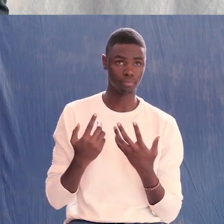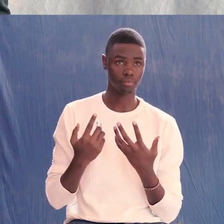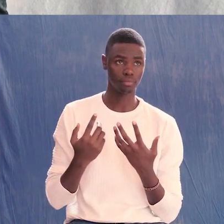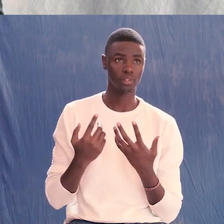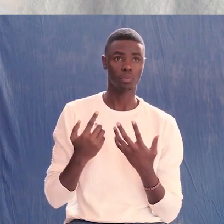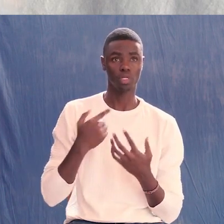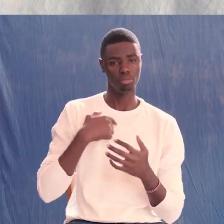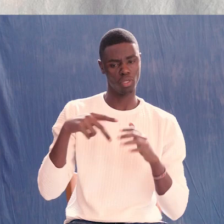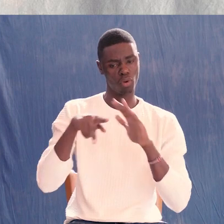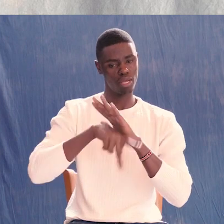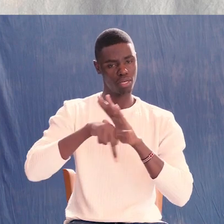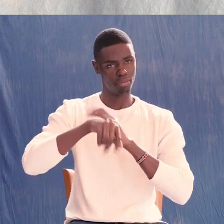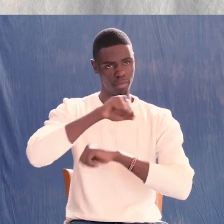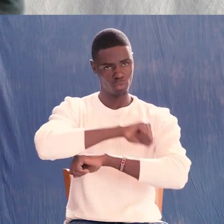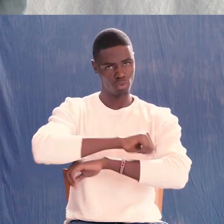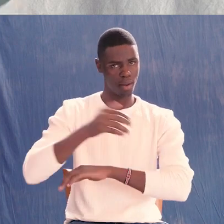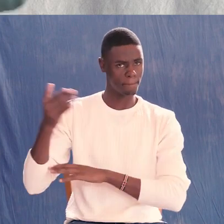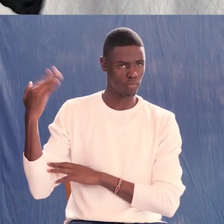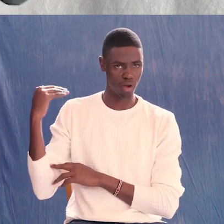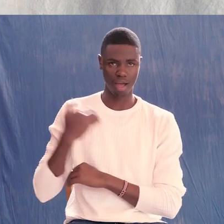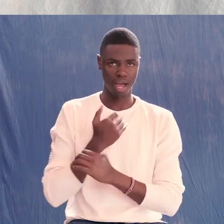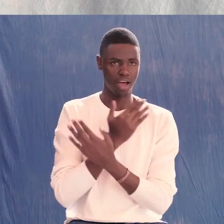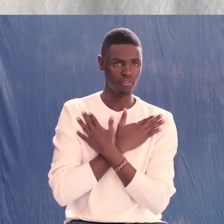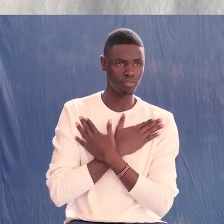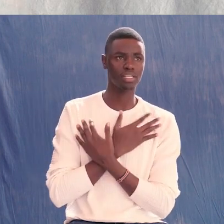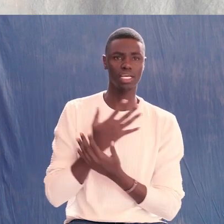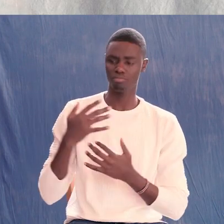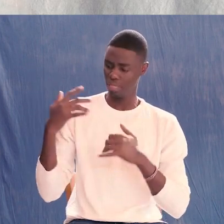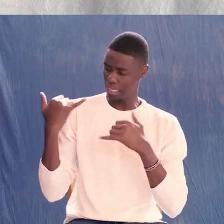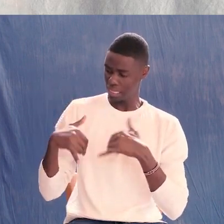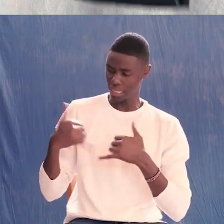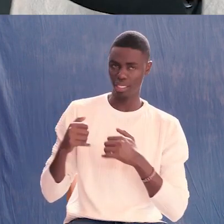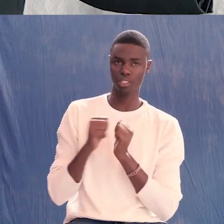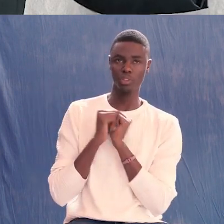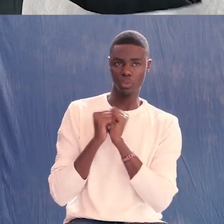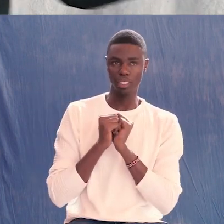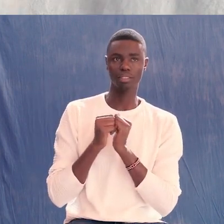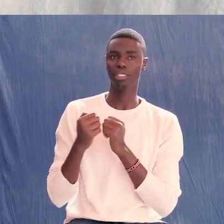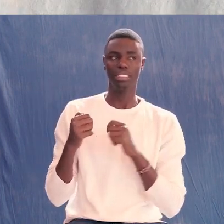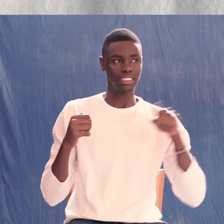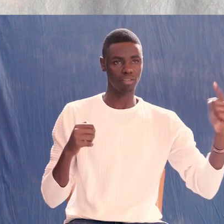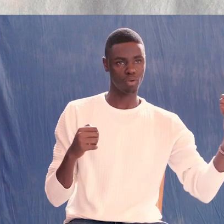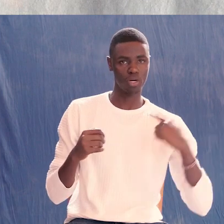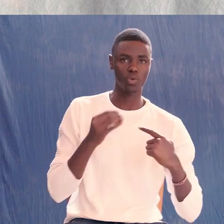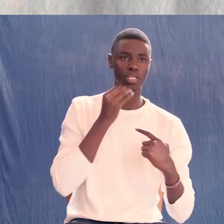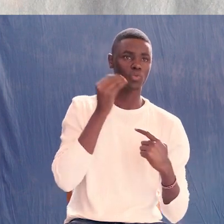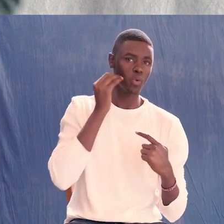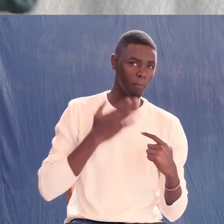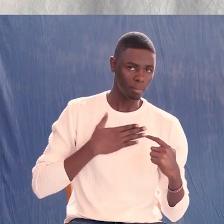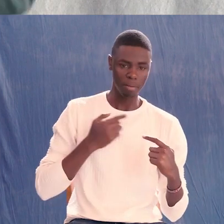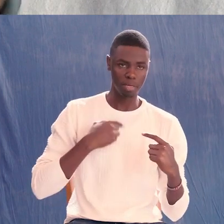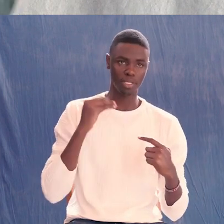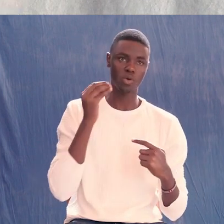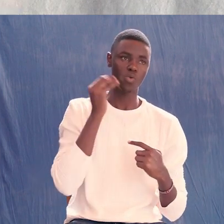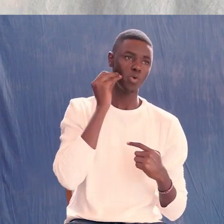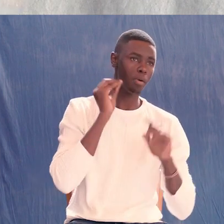in primary school, I used to have a friend and we used to play together. He would come to our house, I would go to his house. And